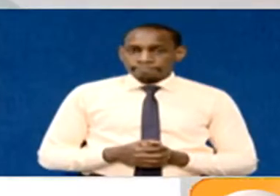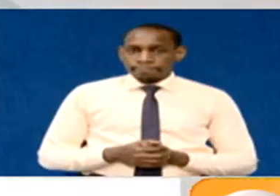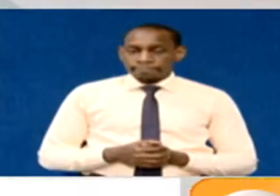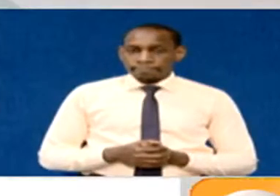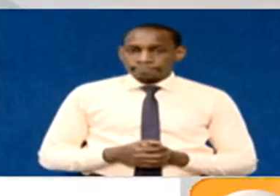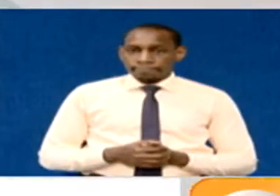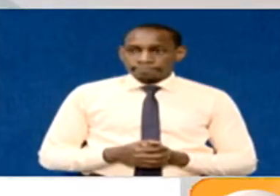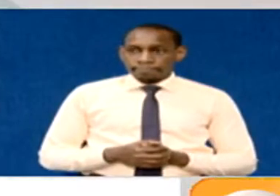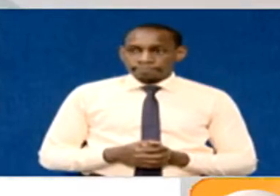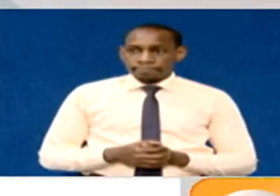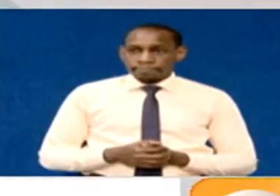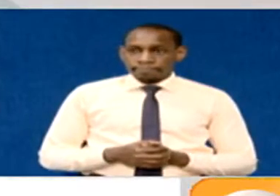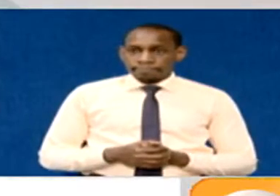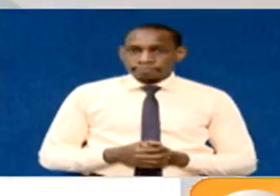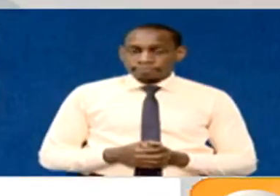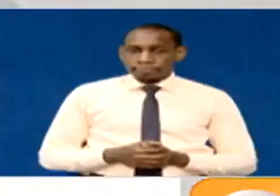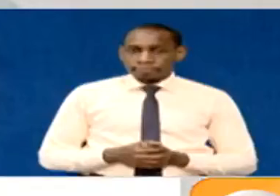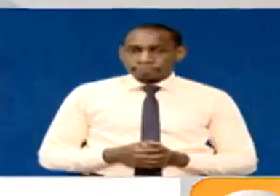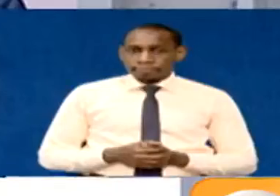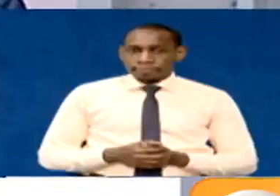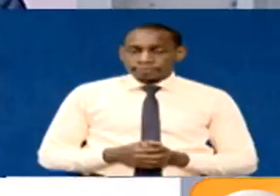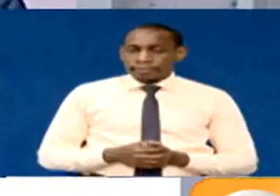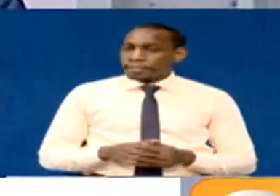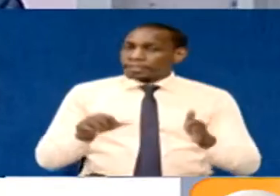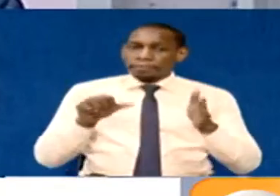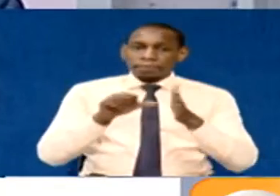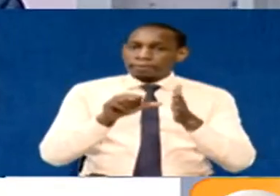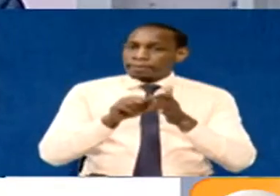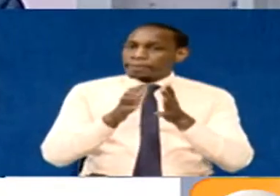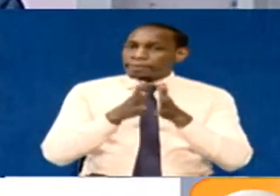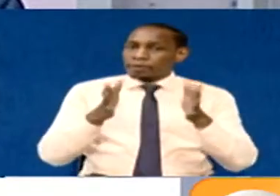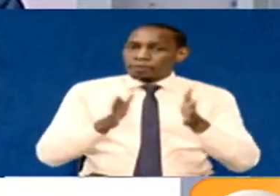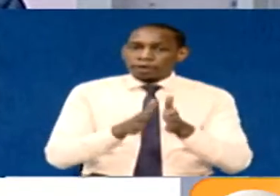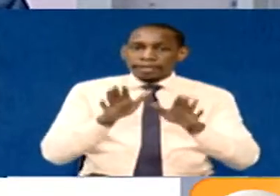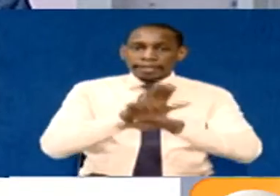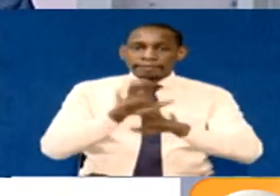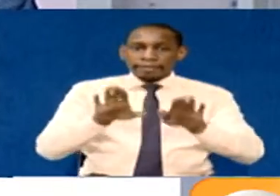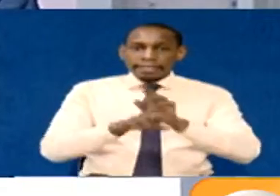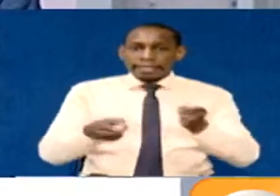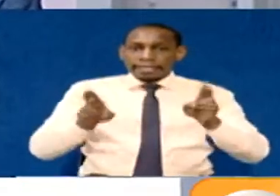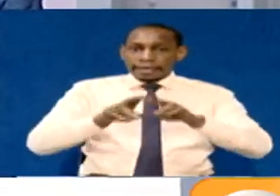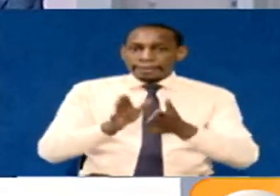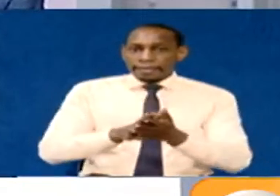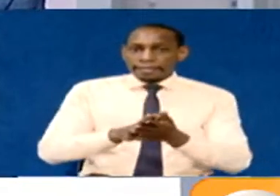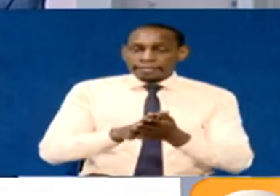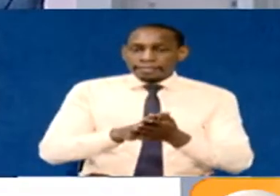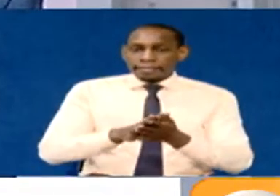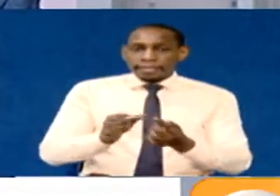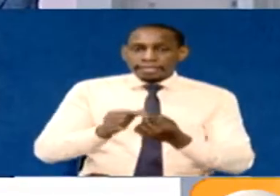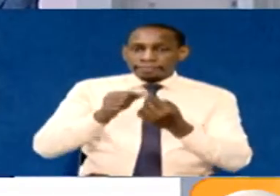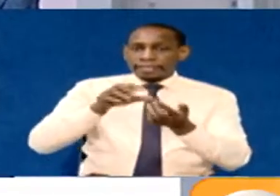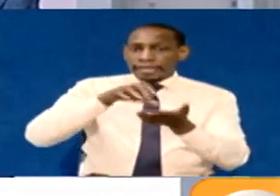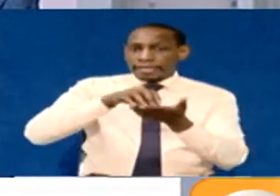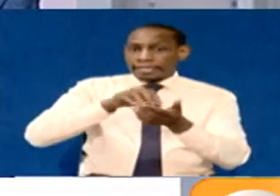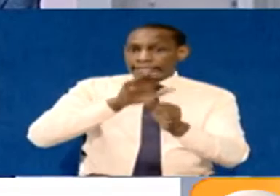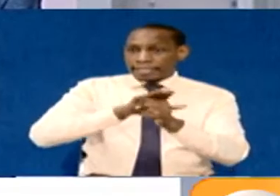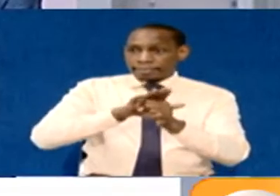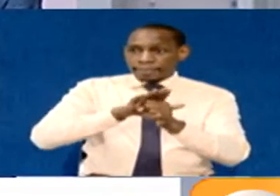say, it's a tragedy that, you know, all of this is happening, and I think particularly many of the cases that